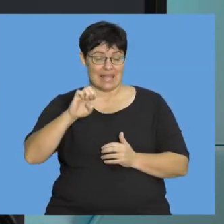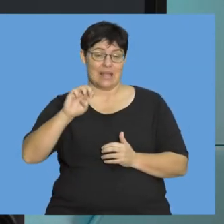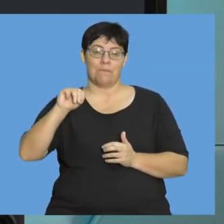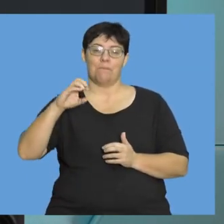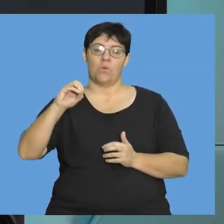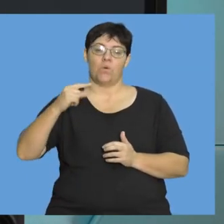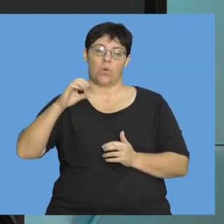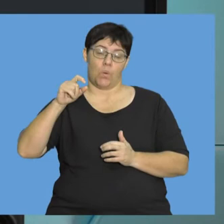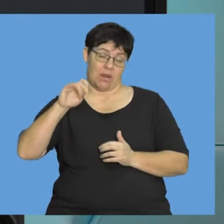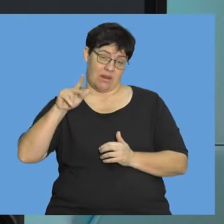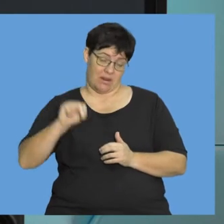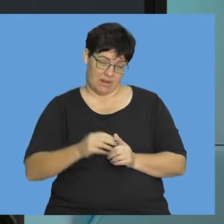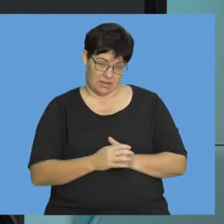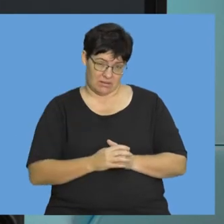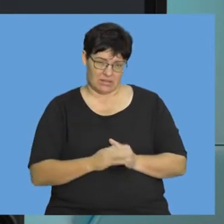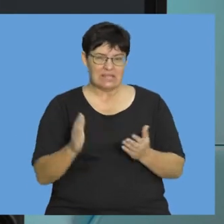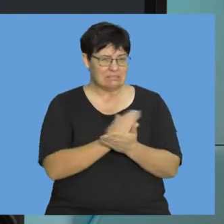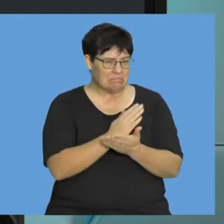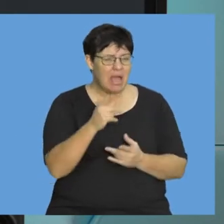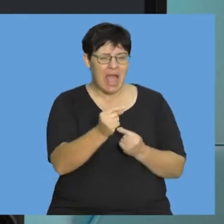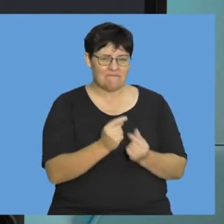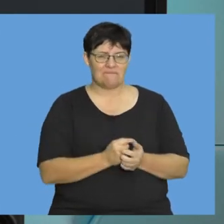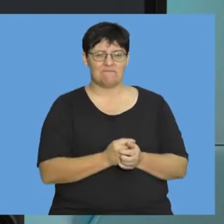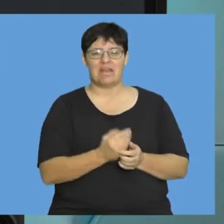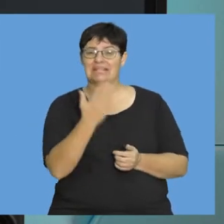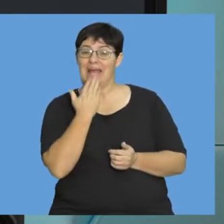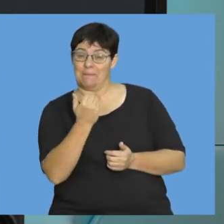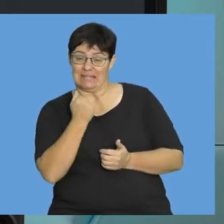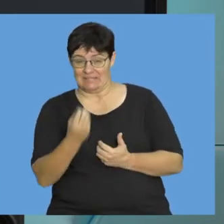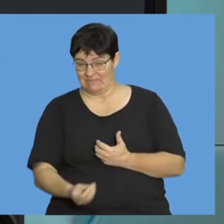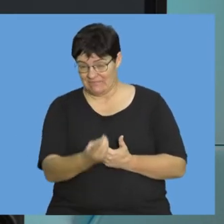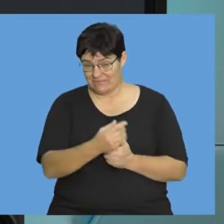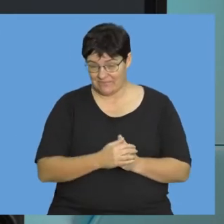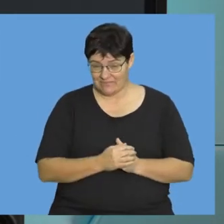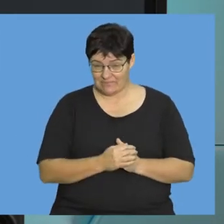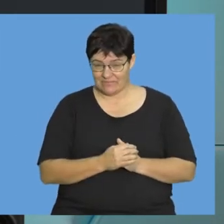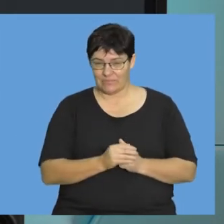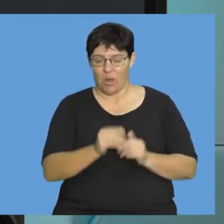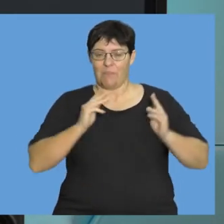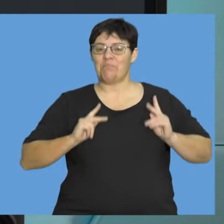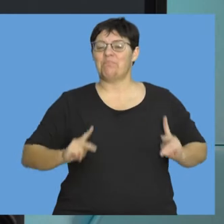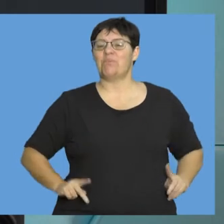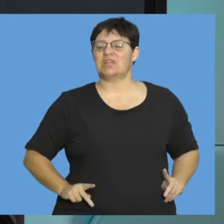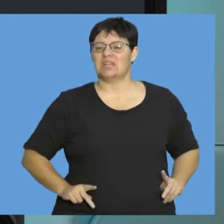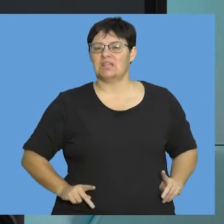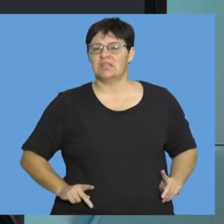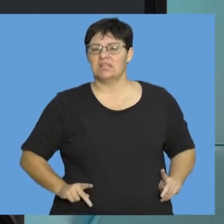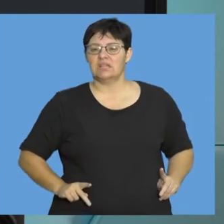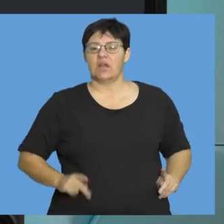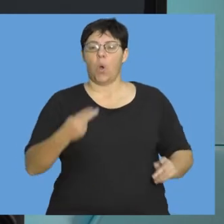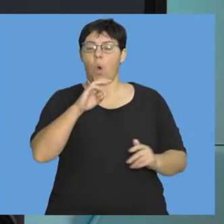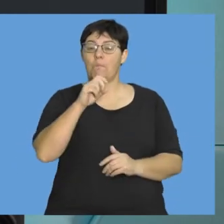hemoglobin. Maybe some of you have a sugar problem. It's called a diabetic, right? Where your body doesn't